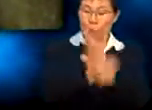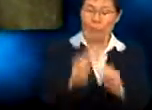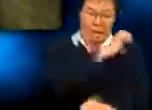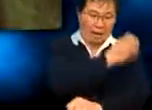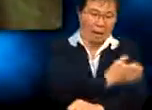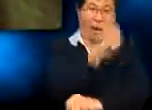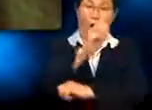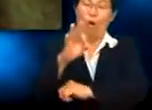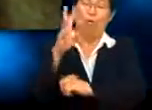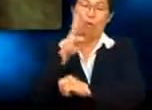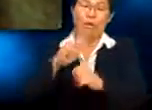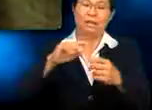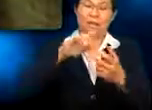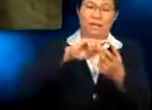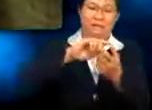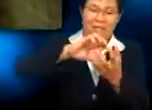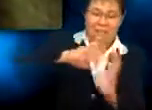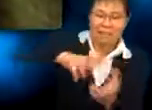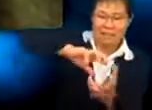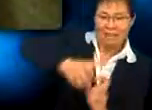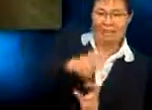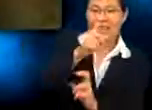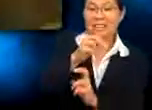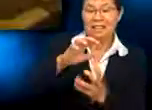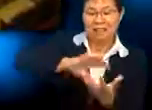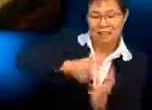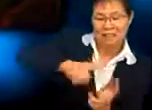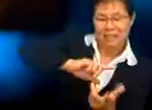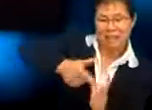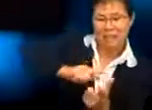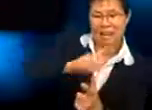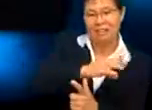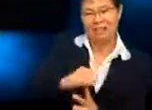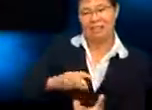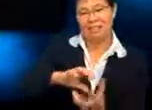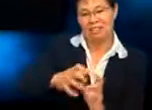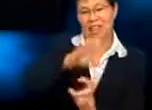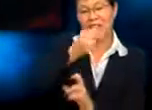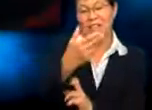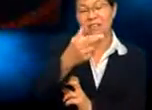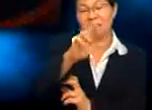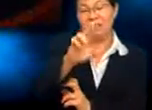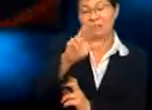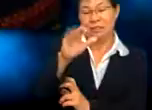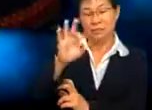of water turns the turbines, which in turn turns the shaft. The